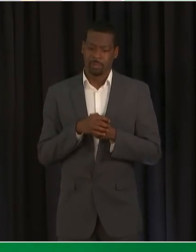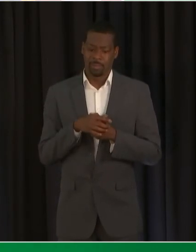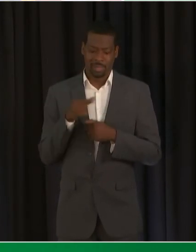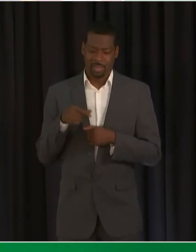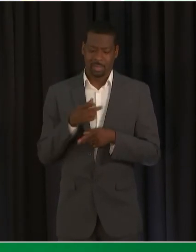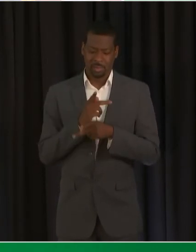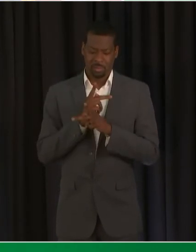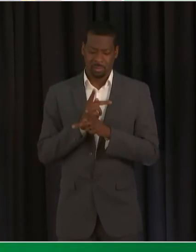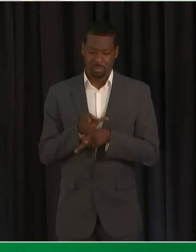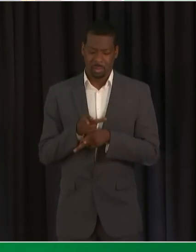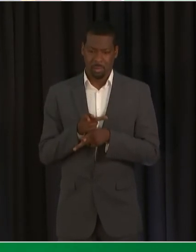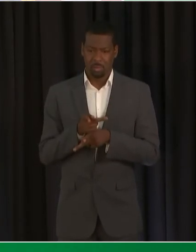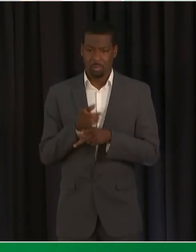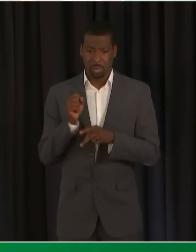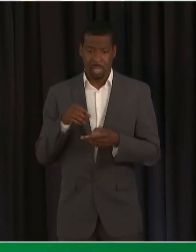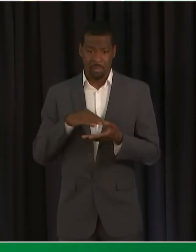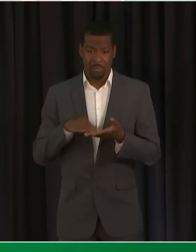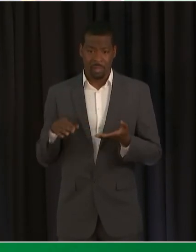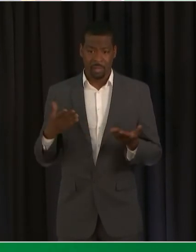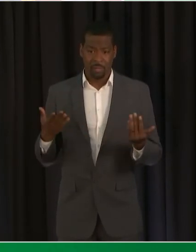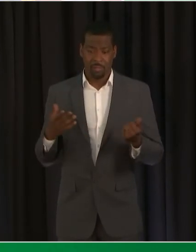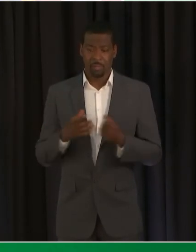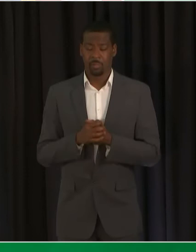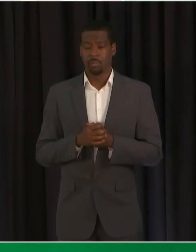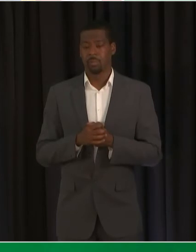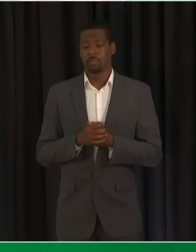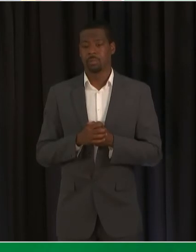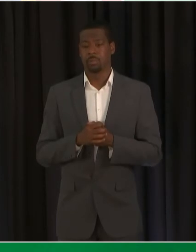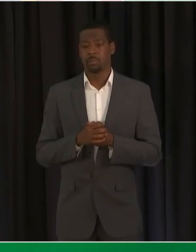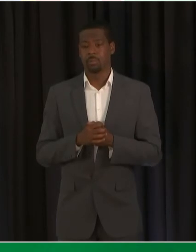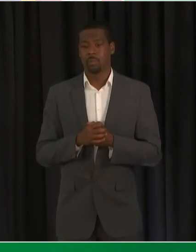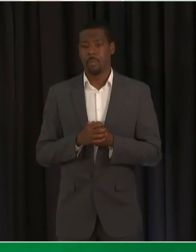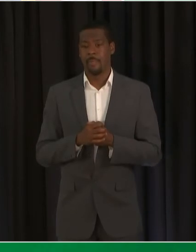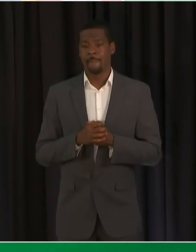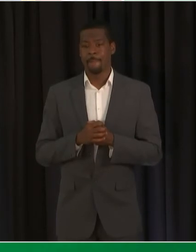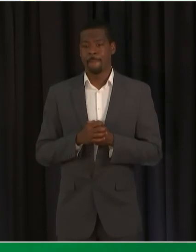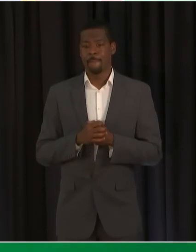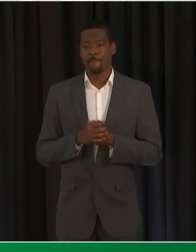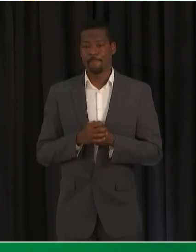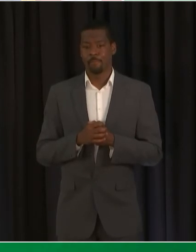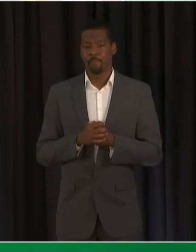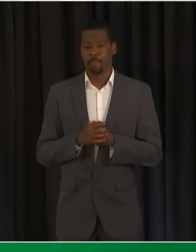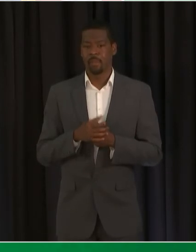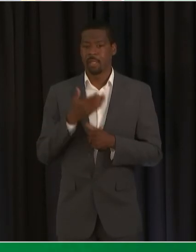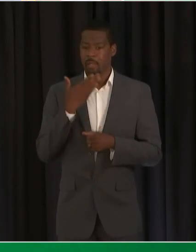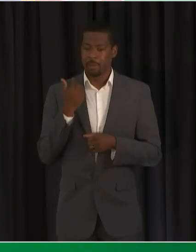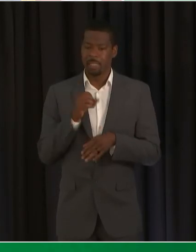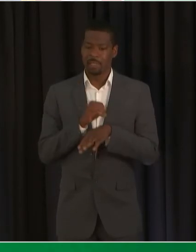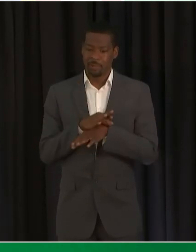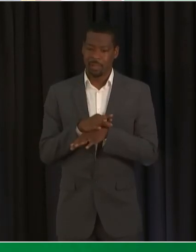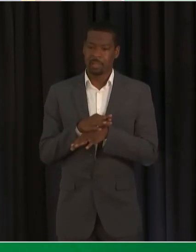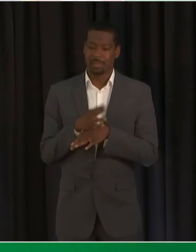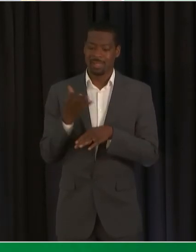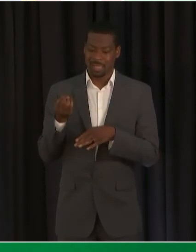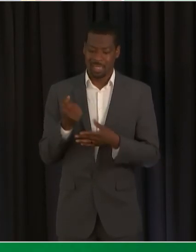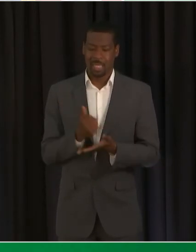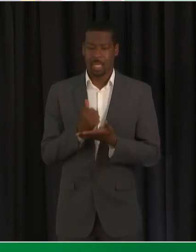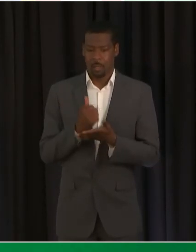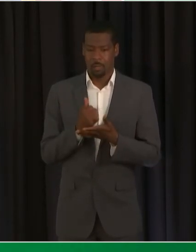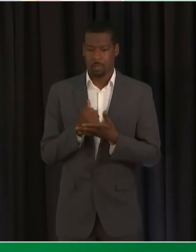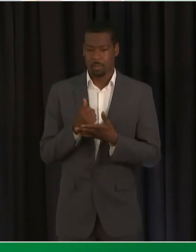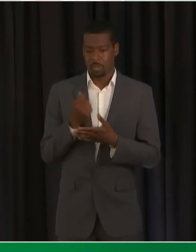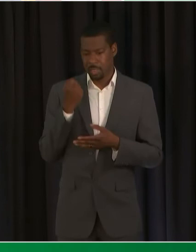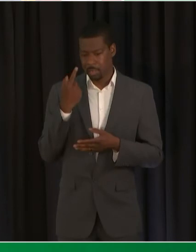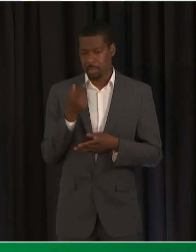is forgivable, to account for that wrong. And so I think that, that advice to get professional help on that is